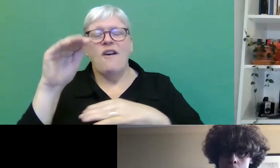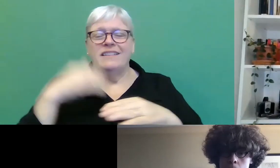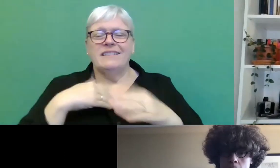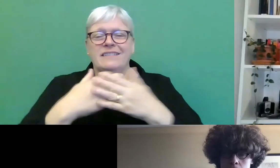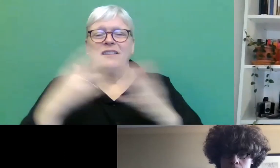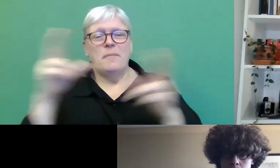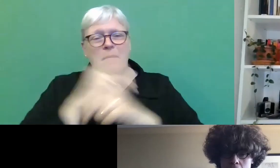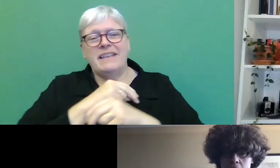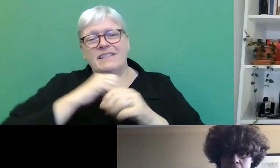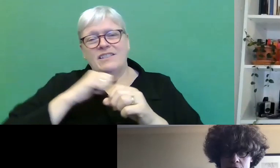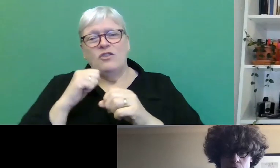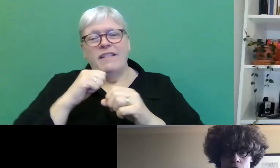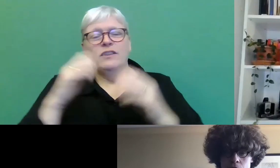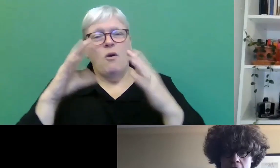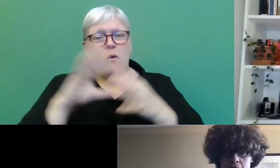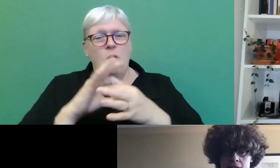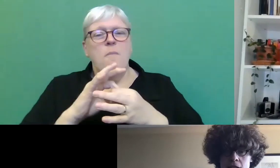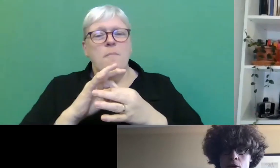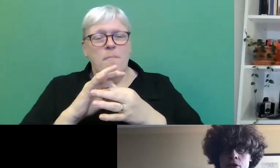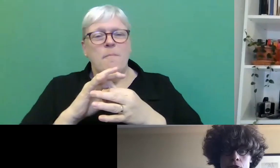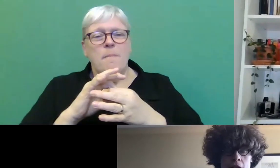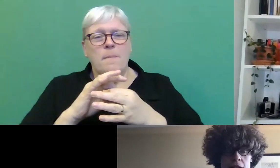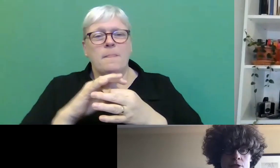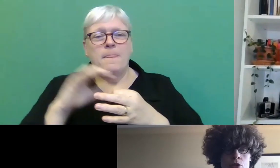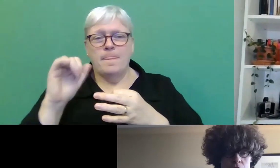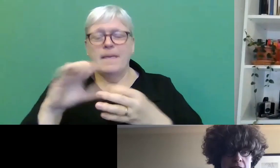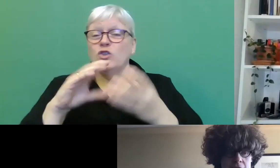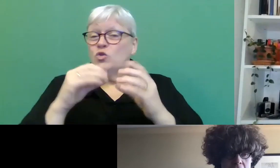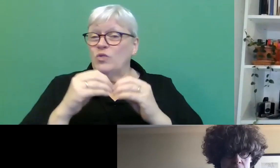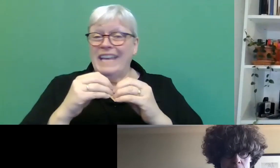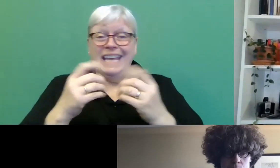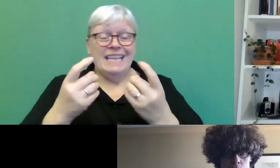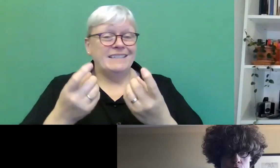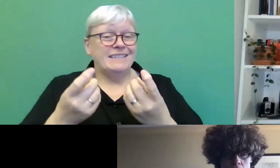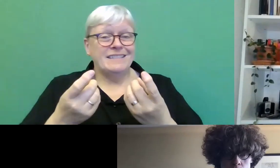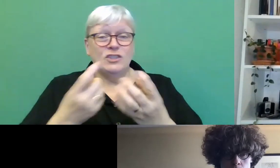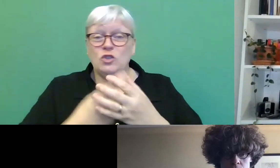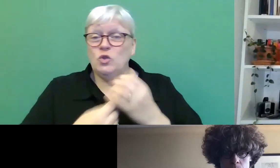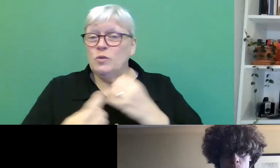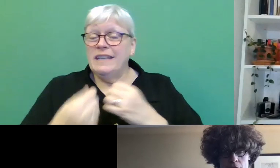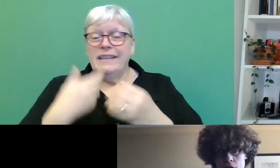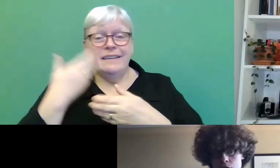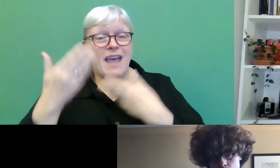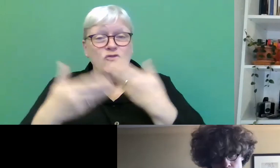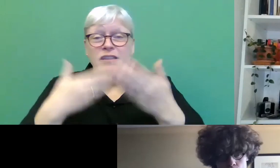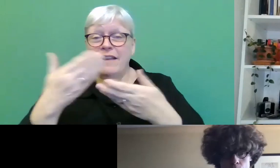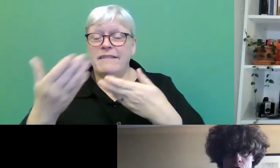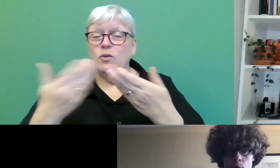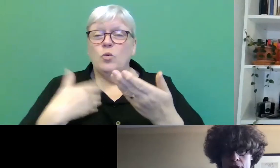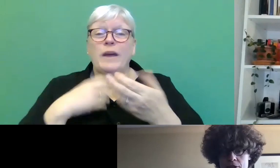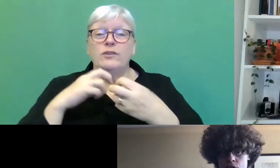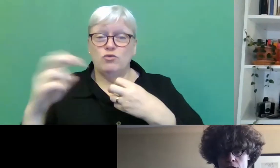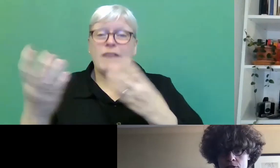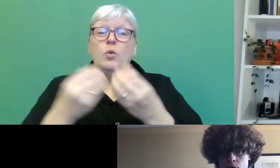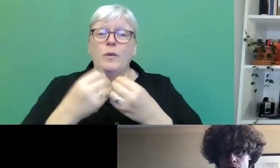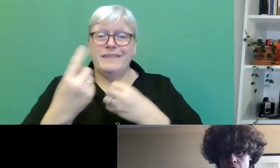them. So you create these unique narratives when you travel with someone, whether you're doing shows or